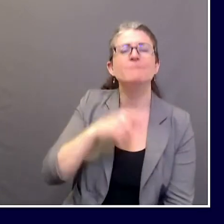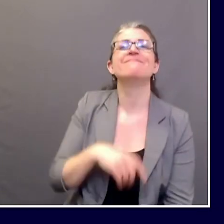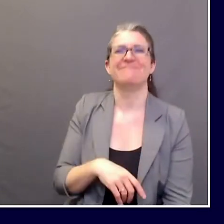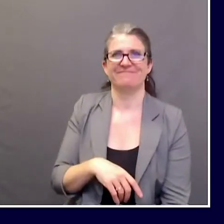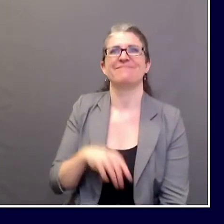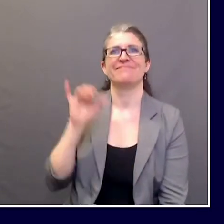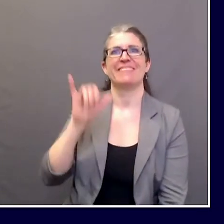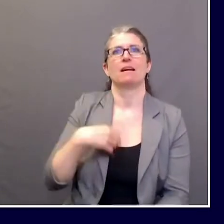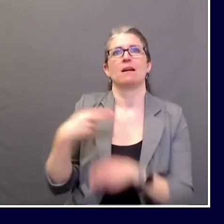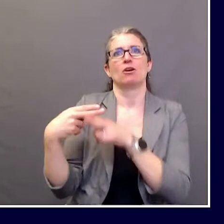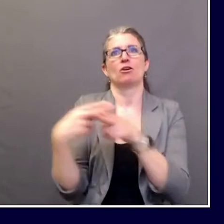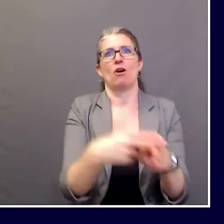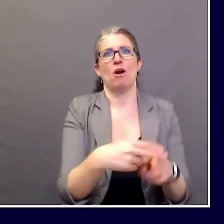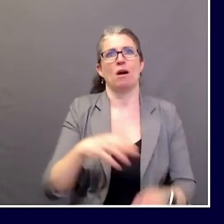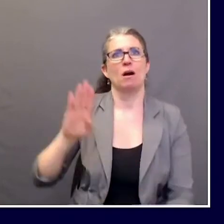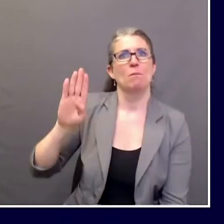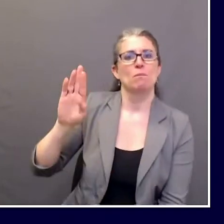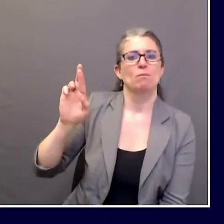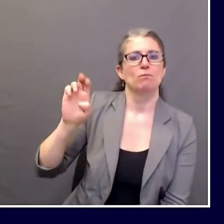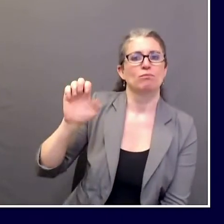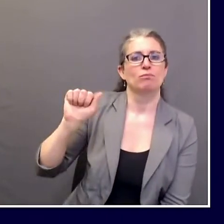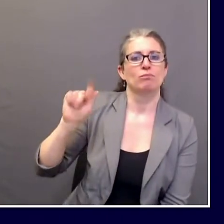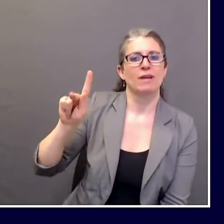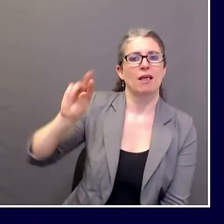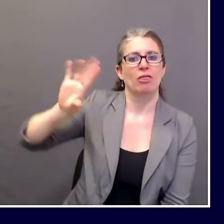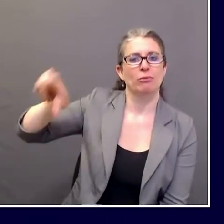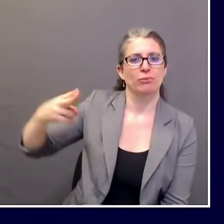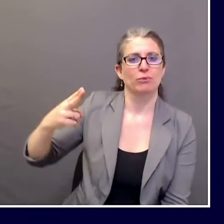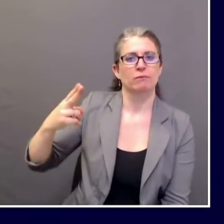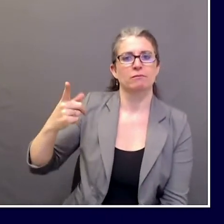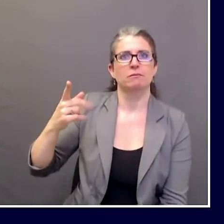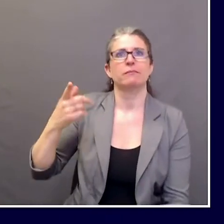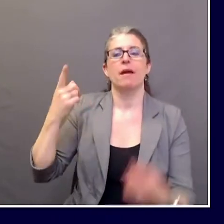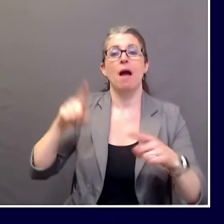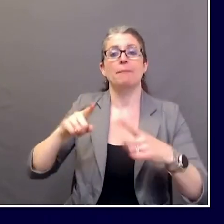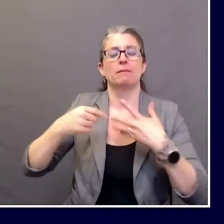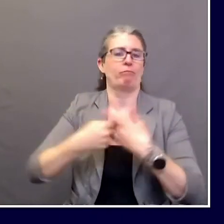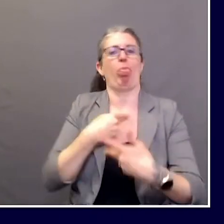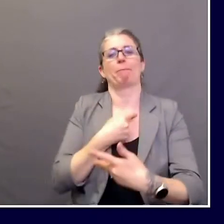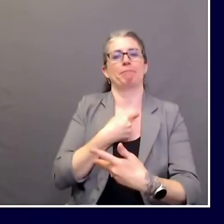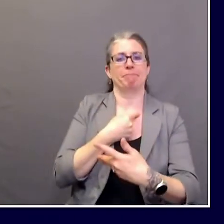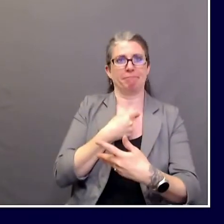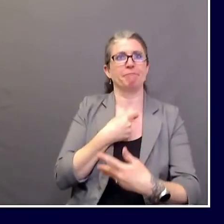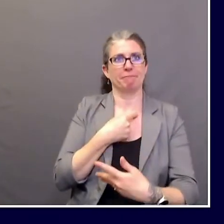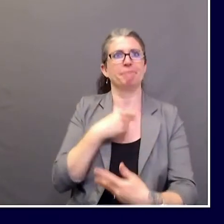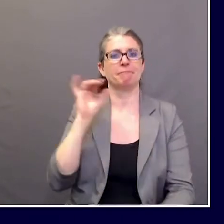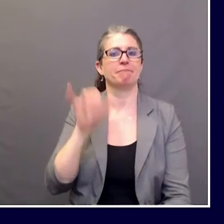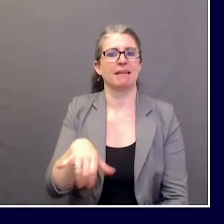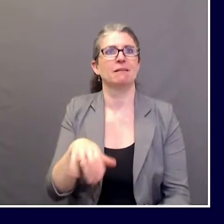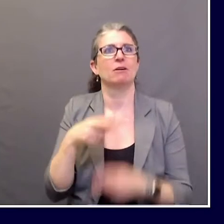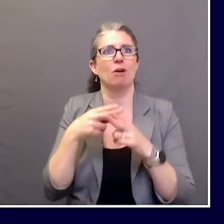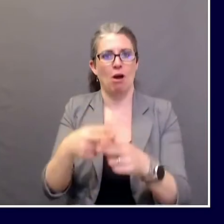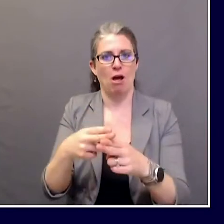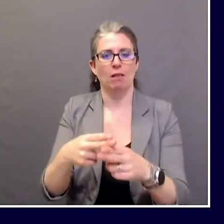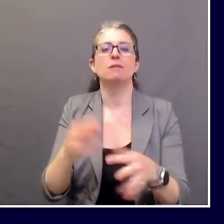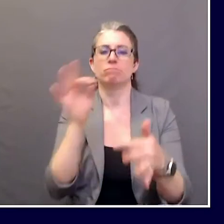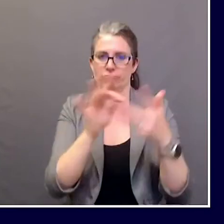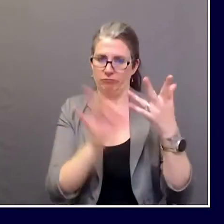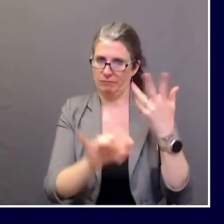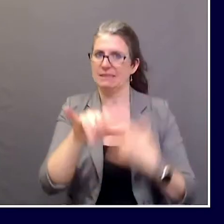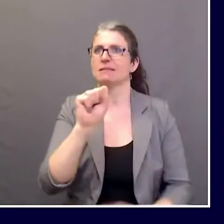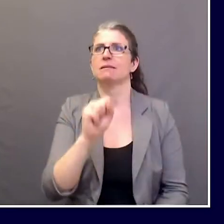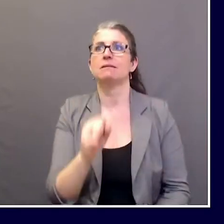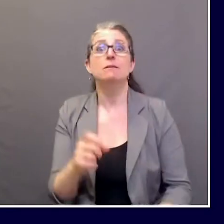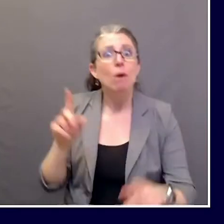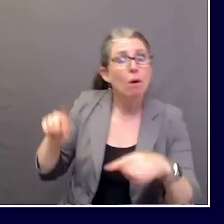how many of those we've seen in Maine? As of last week, when I met with the team that reviews breakthrough cases, and this is, again,